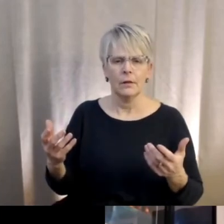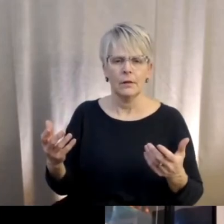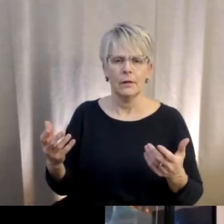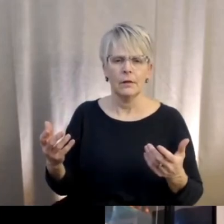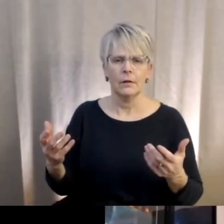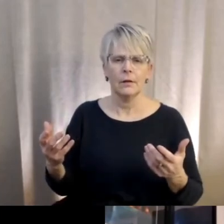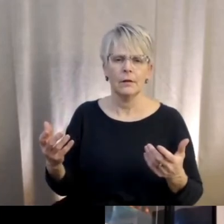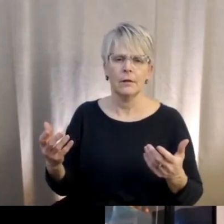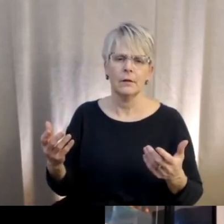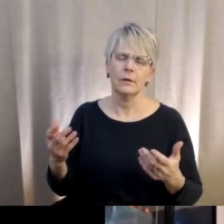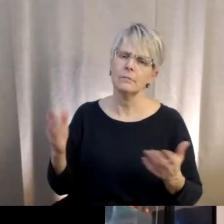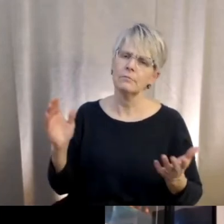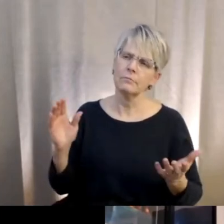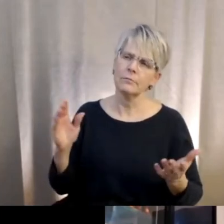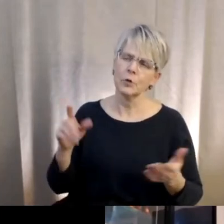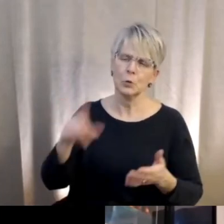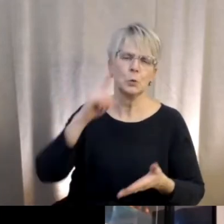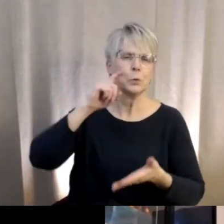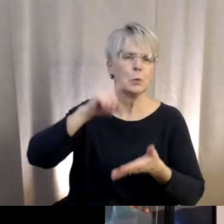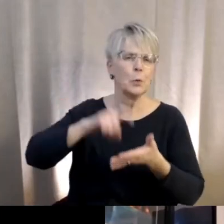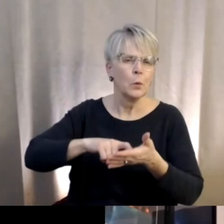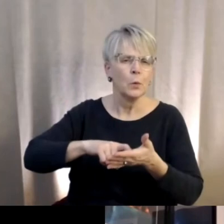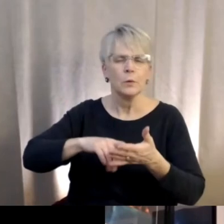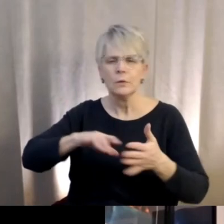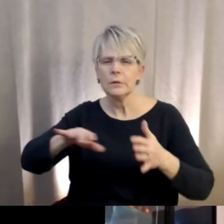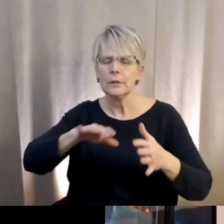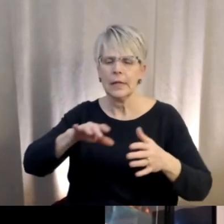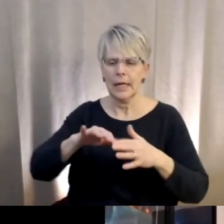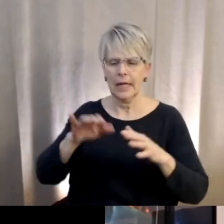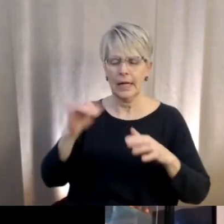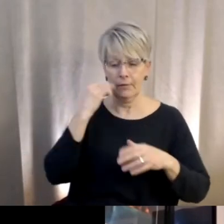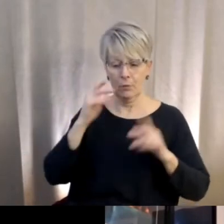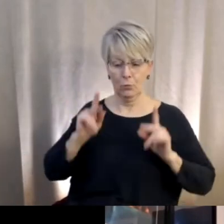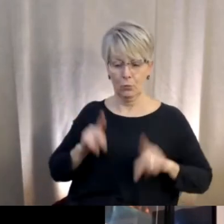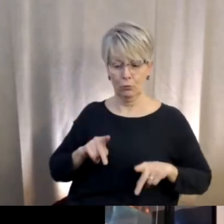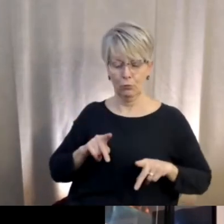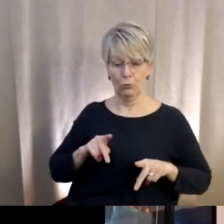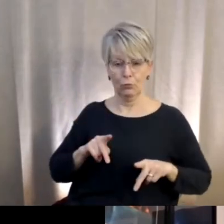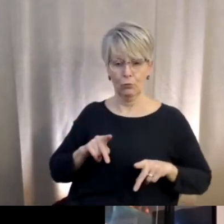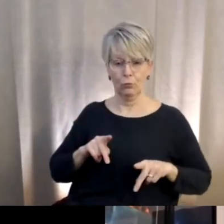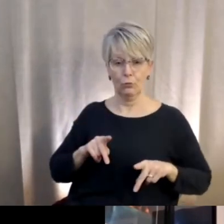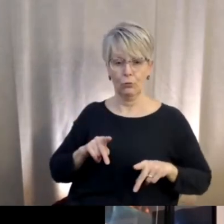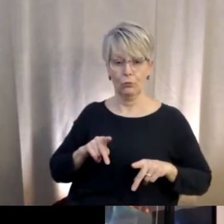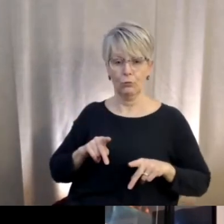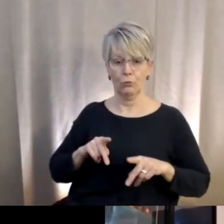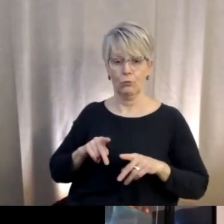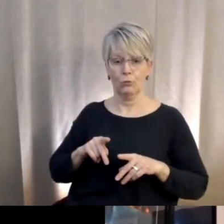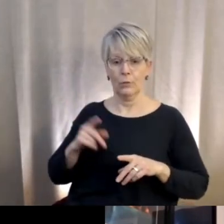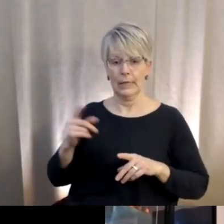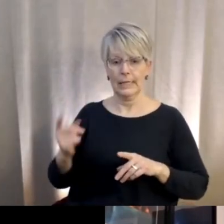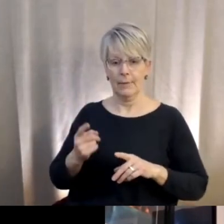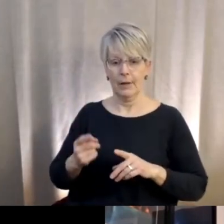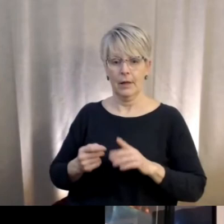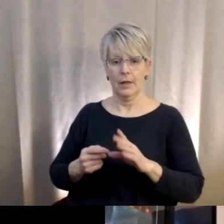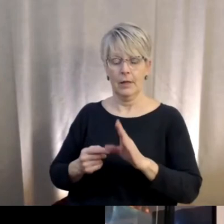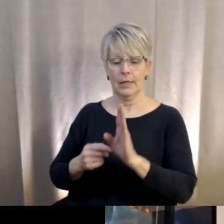that you see often being worked through when somebody's going from, you know, prior to this inciting incident of